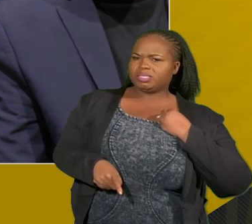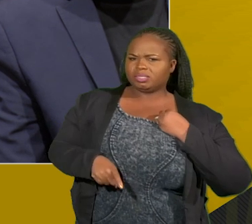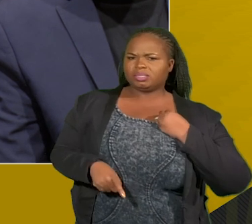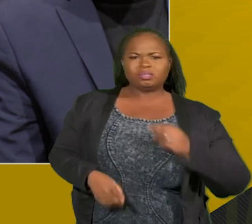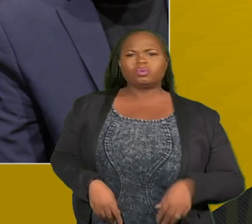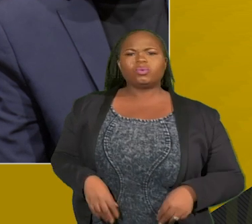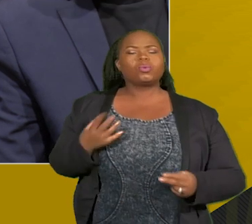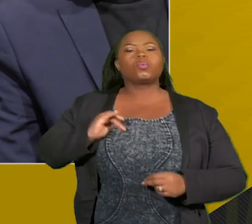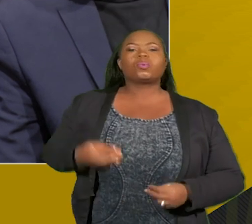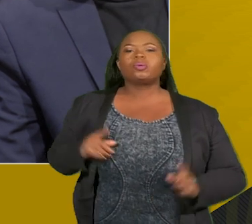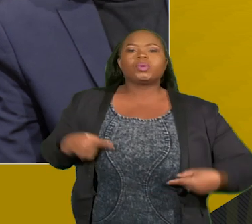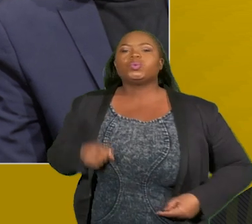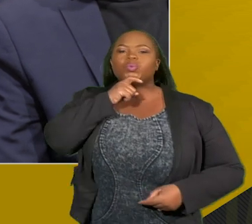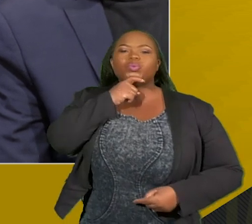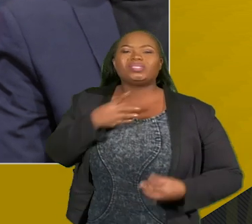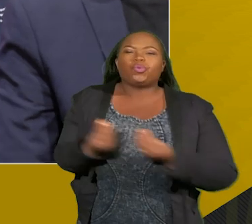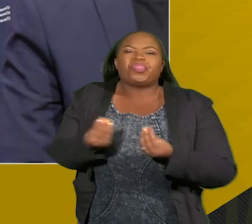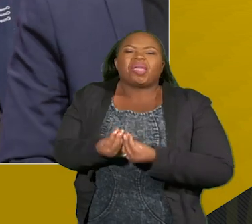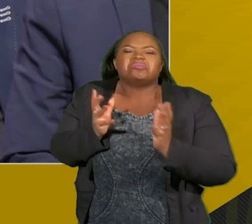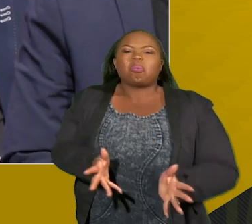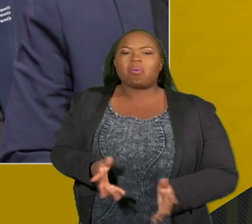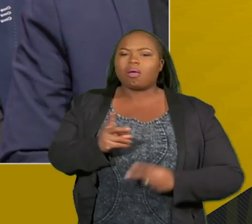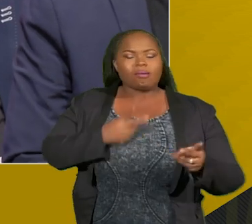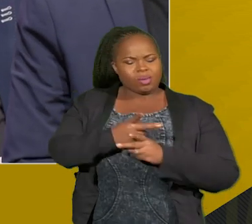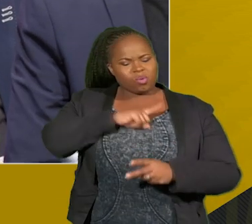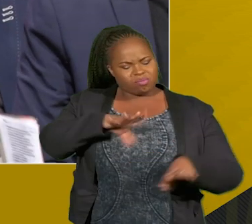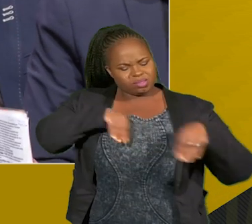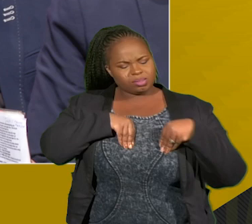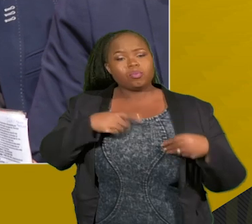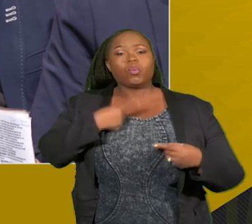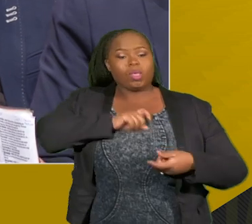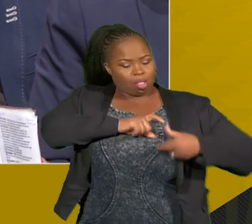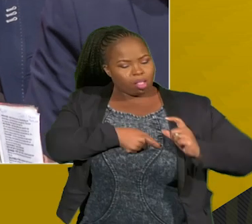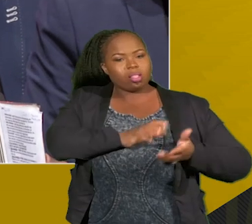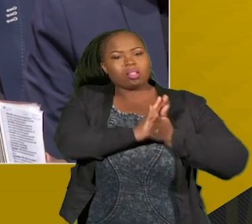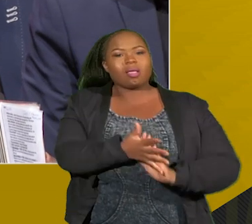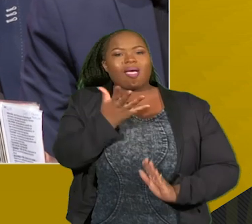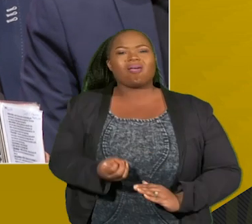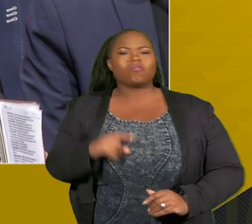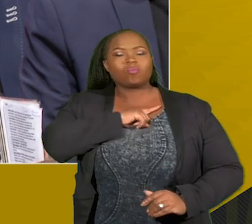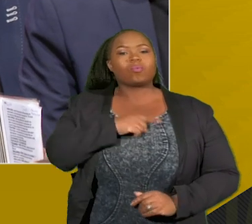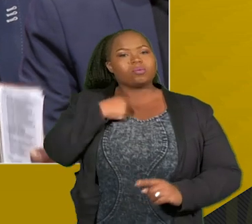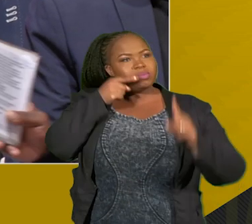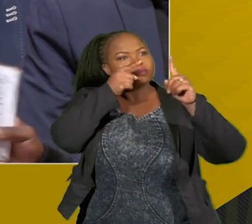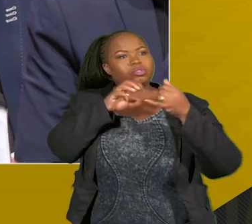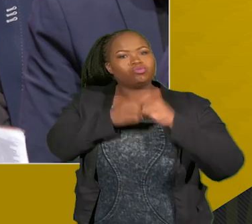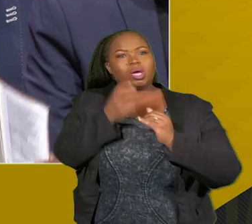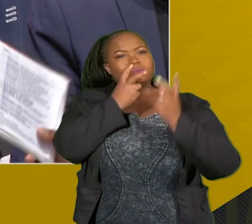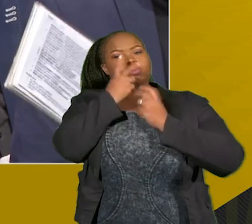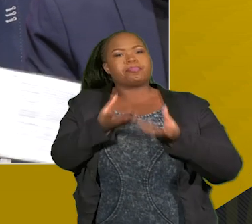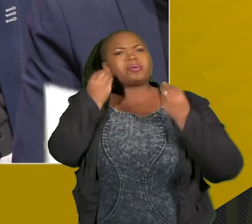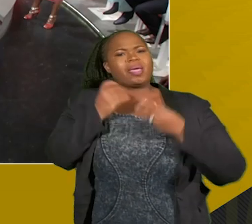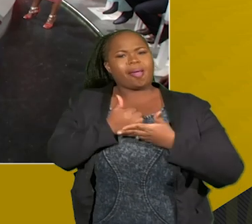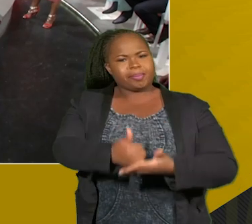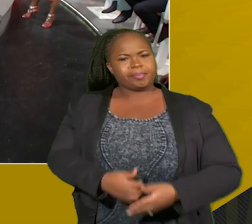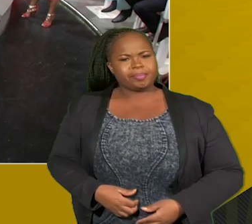Women are not our object. We need to acknowledge that we are a broken nation. And as we are a broken nation, we need to seek help. Babu, we are very